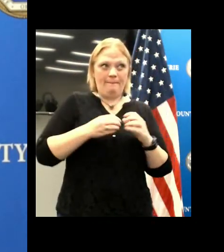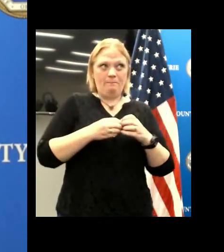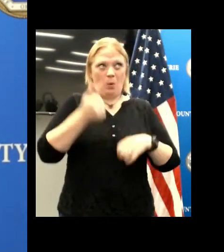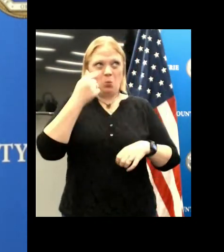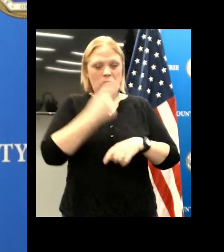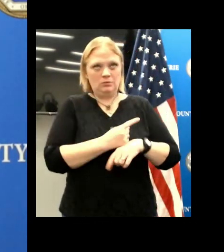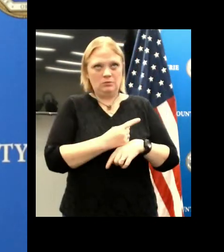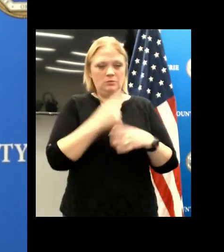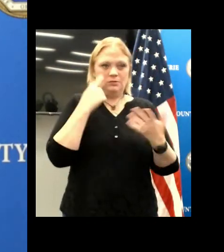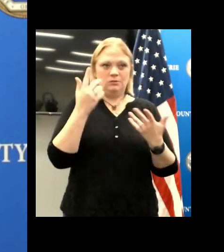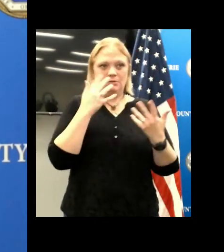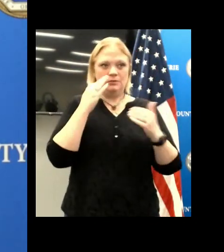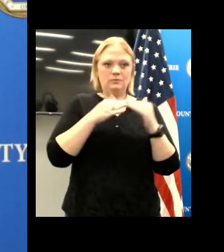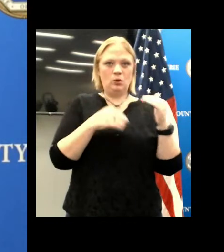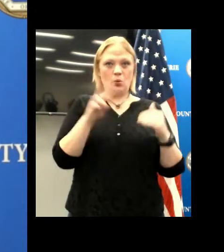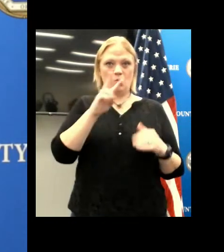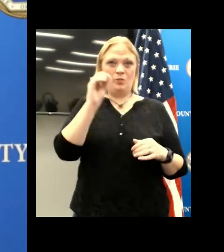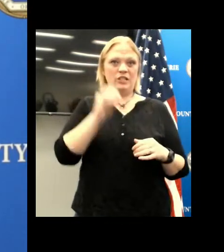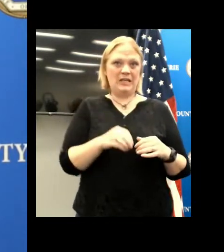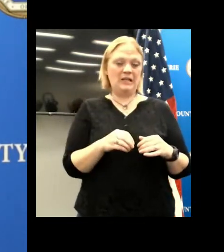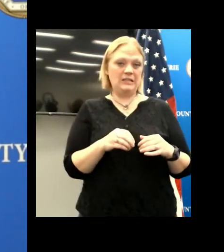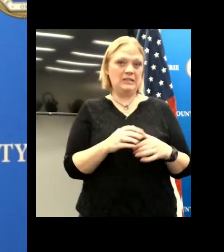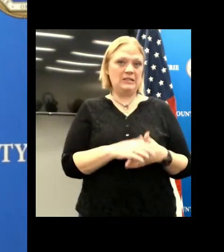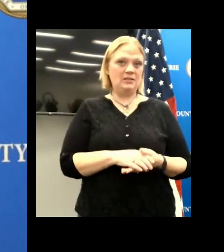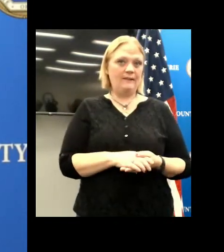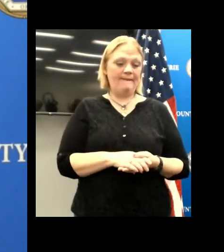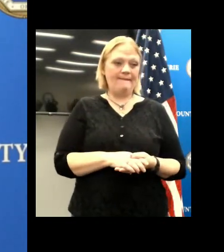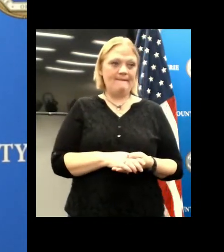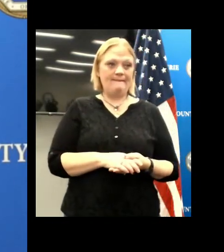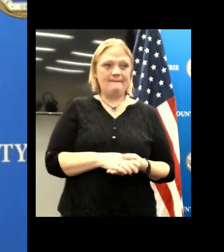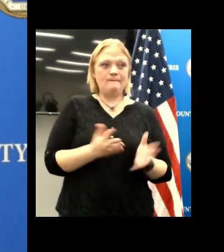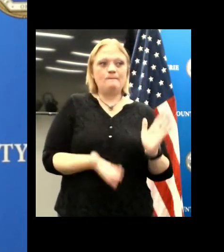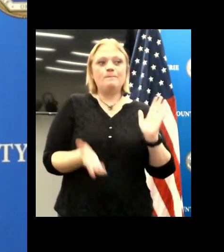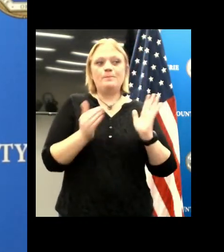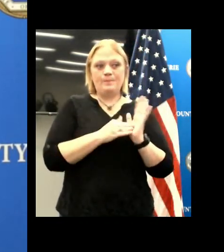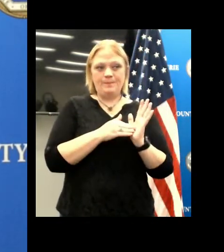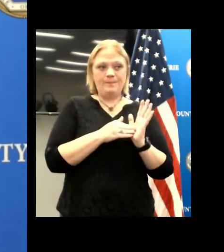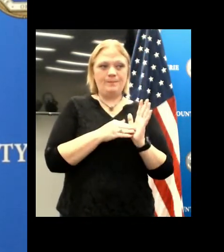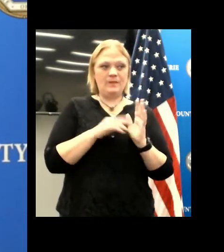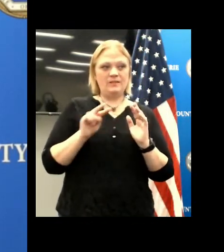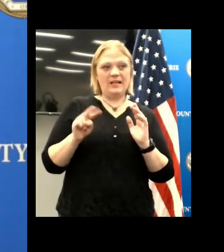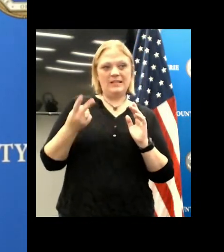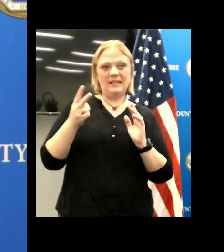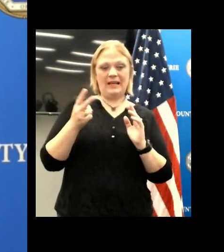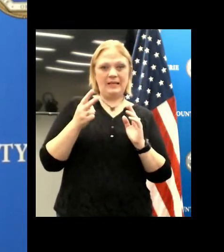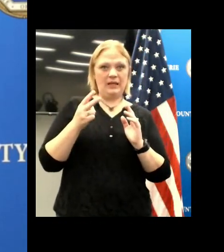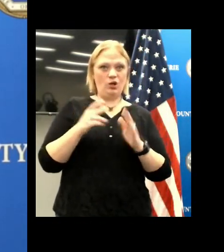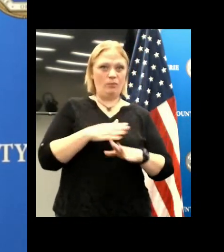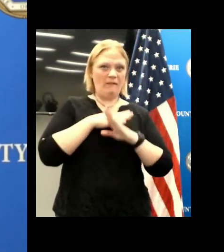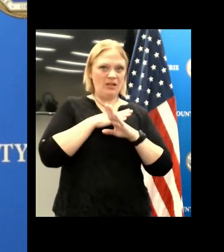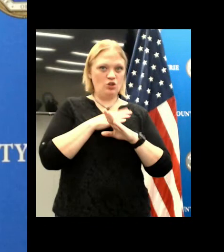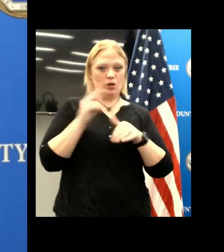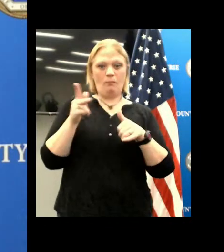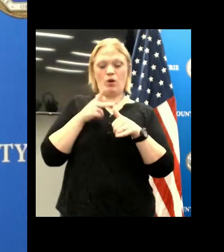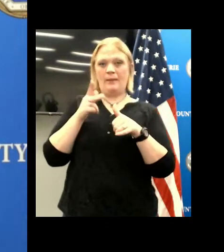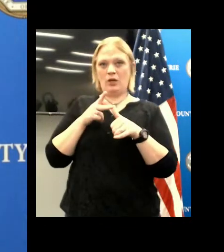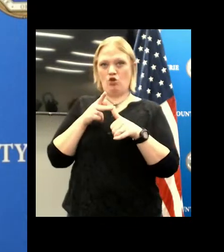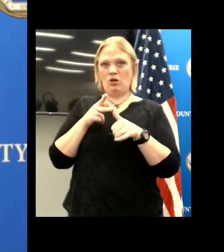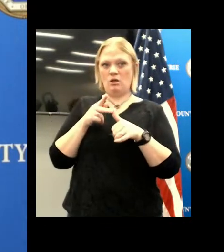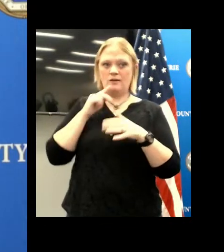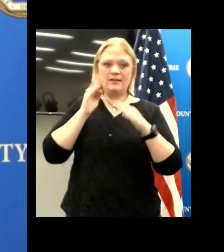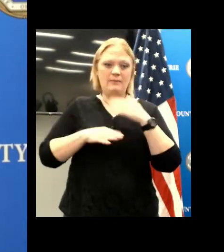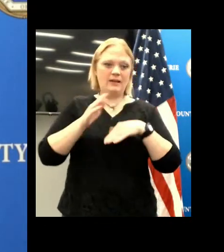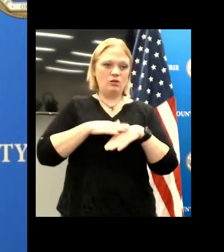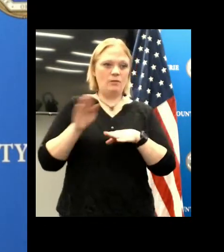days, below 2%, and again, that's secondary prevention, and primary prevention is really based on